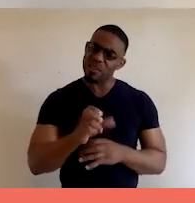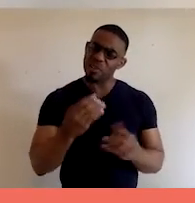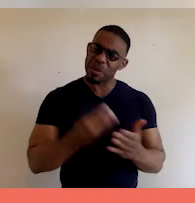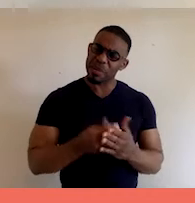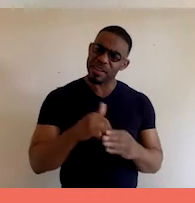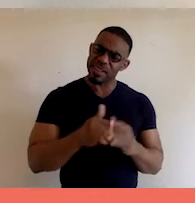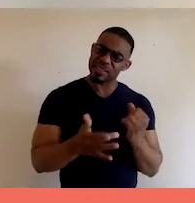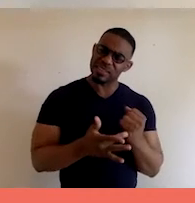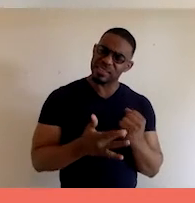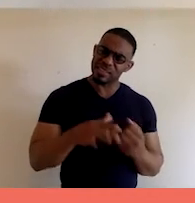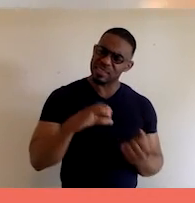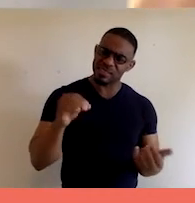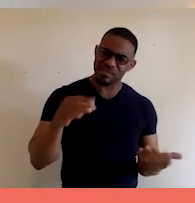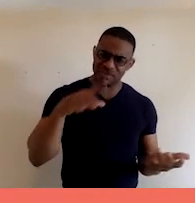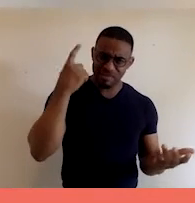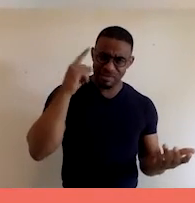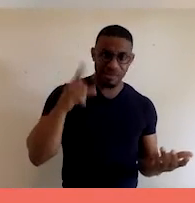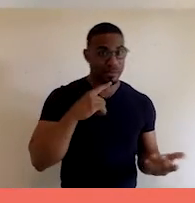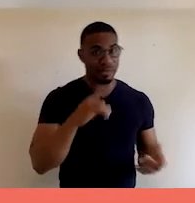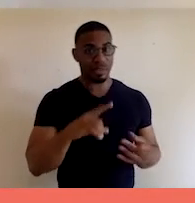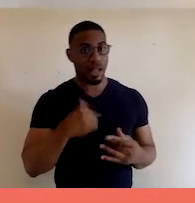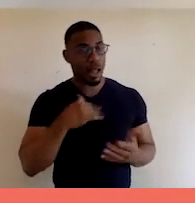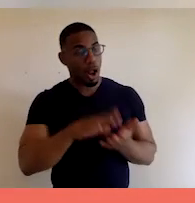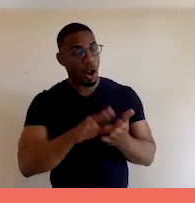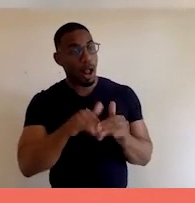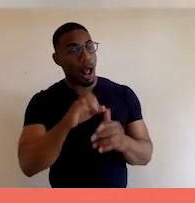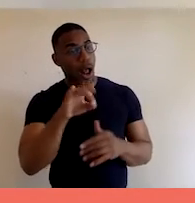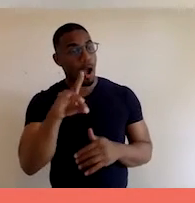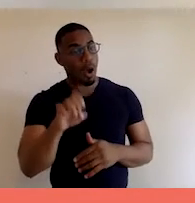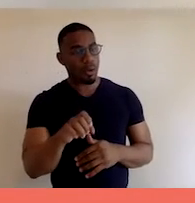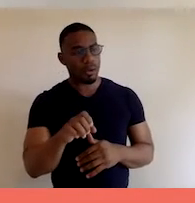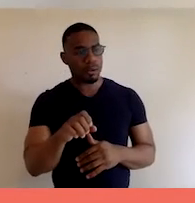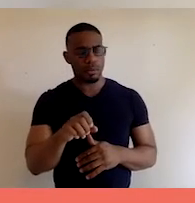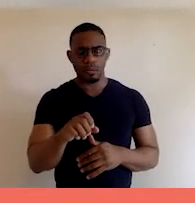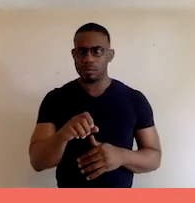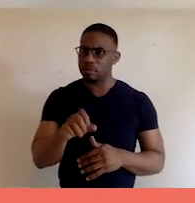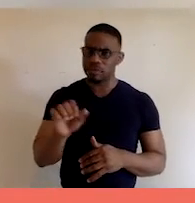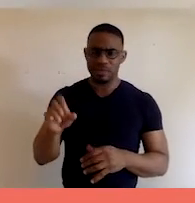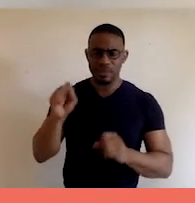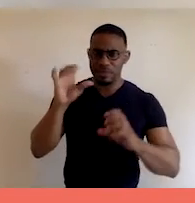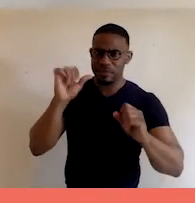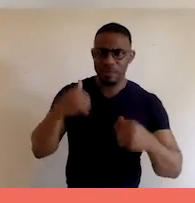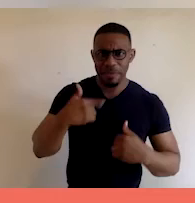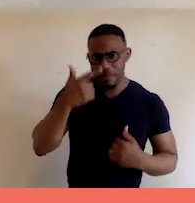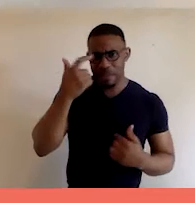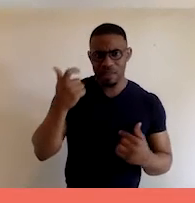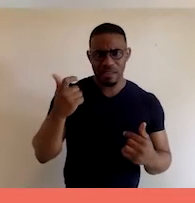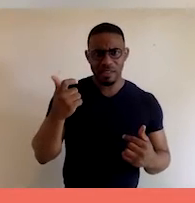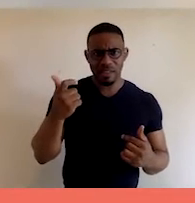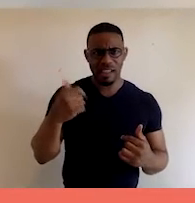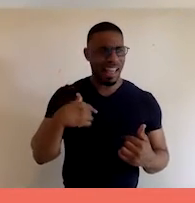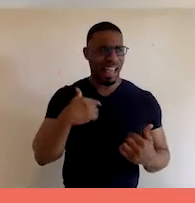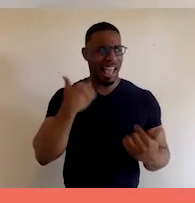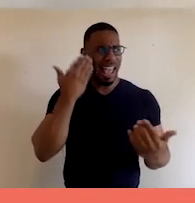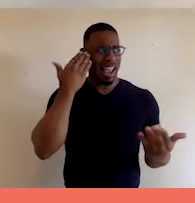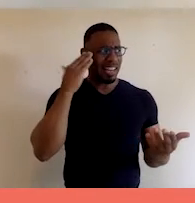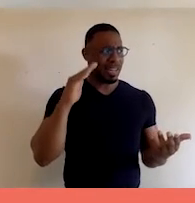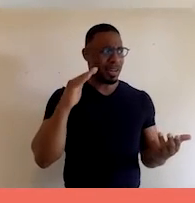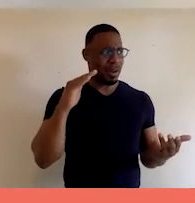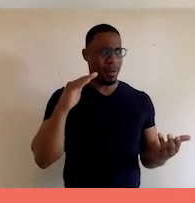money into a tech company? And he said, I was learning how to code. Now, this amazed me because I didn't